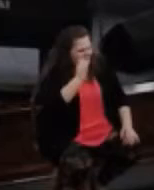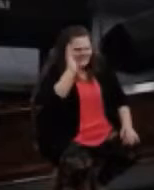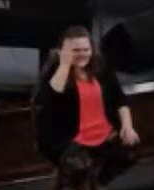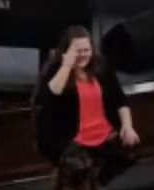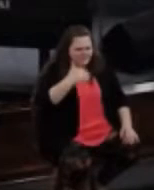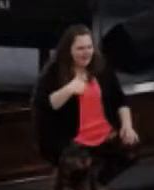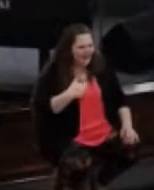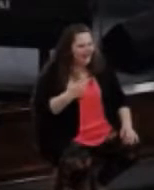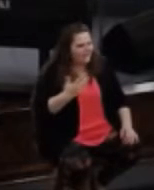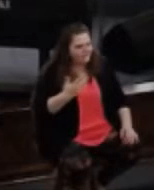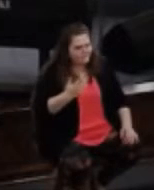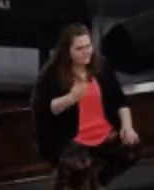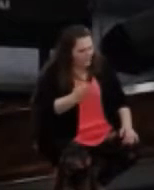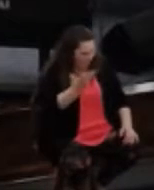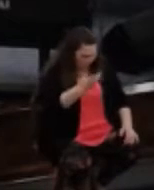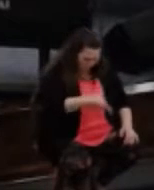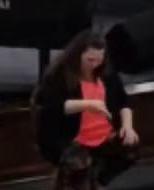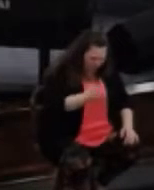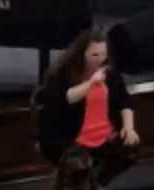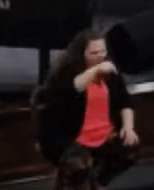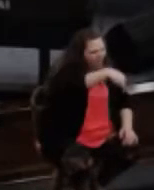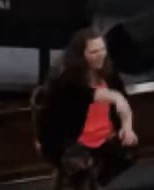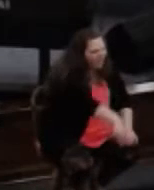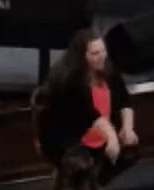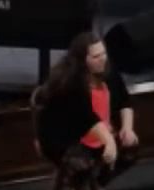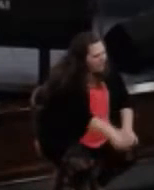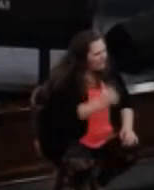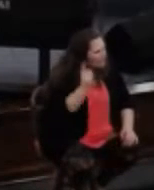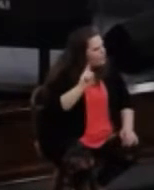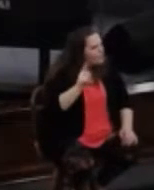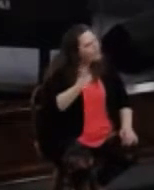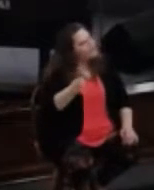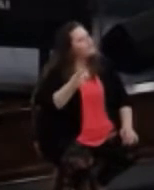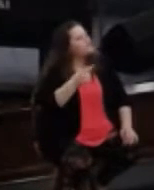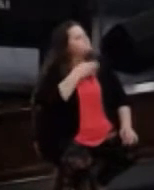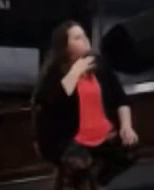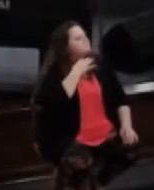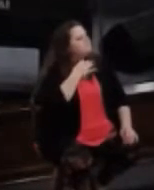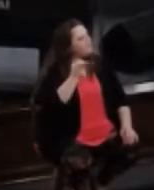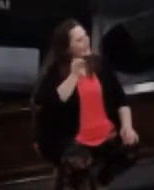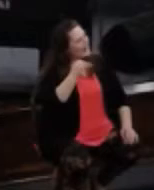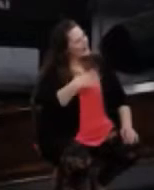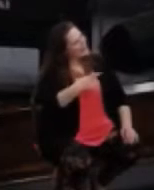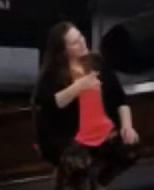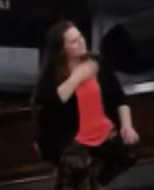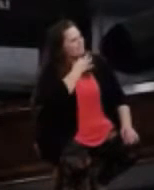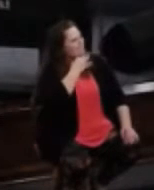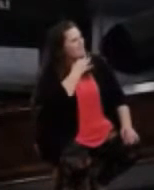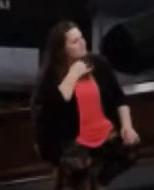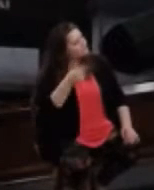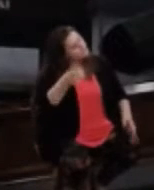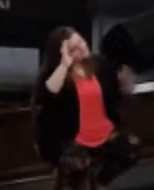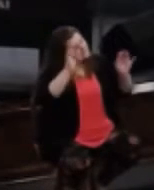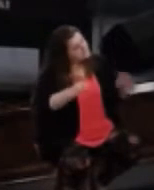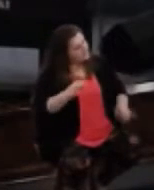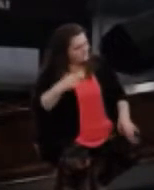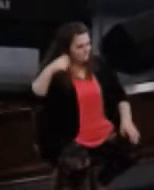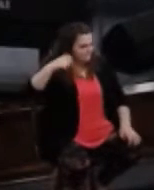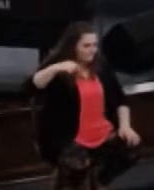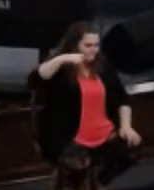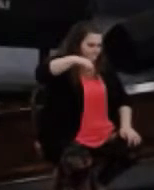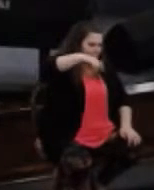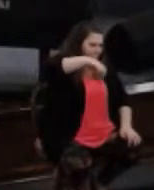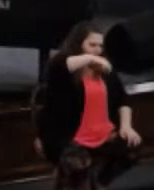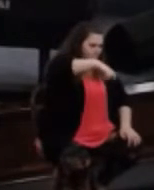any signs describing what was down in the hole in the ground. But he tends to be a bit adventurous, so he descended down the stairs into this